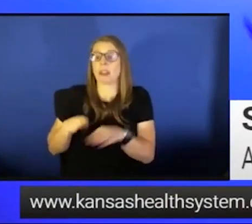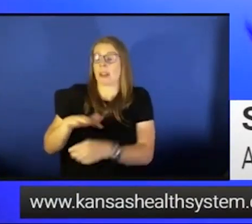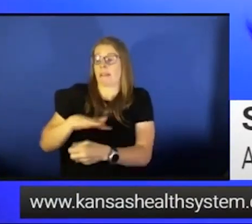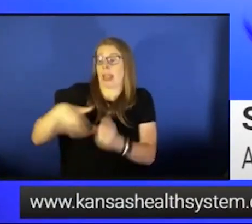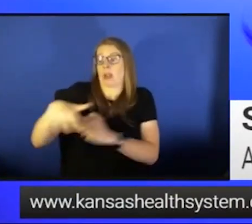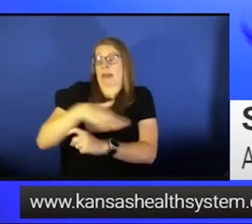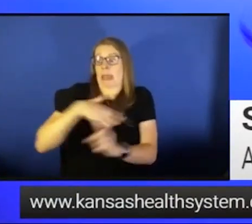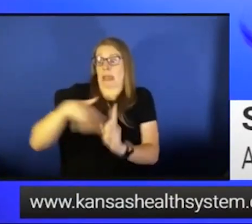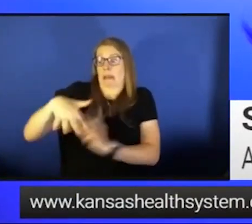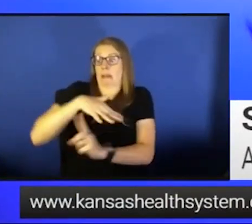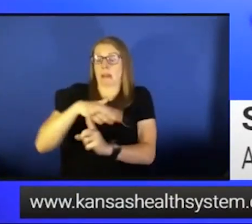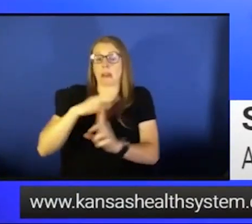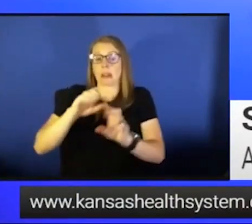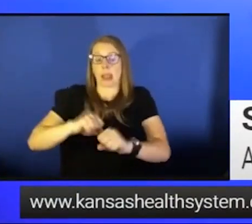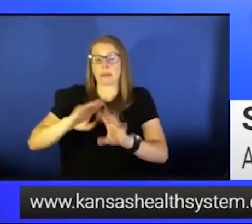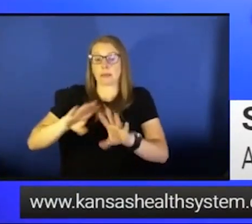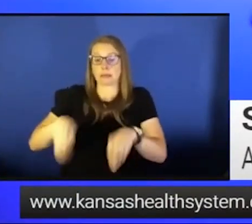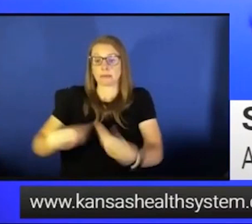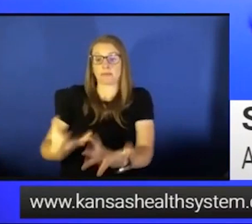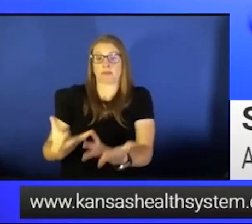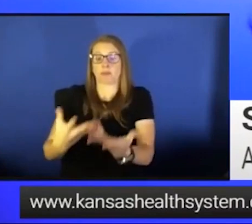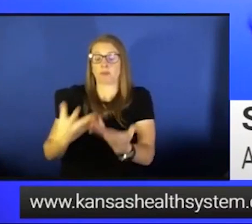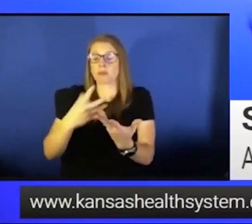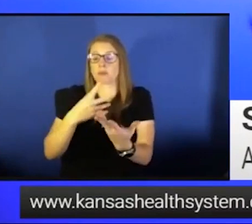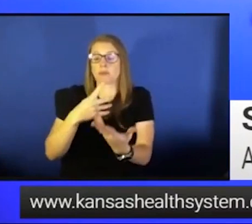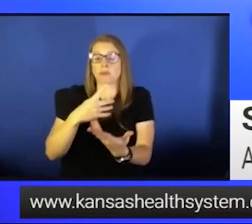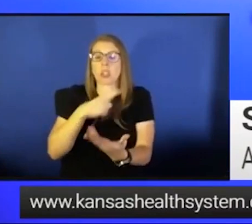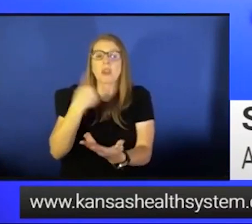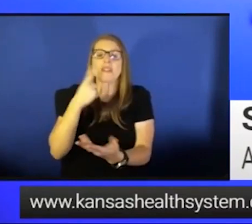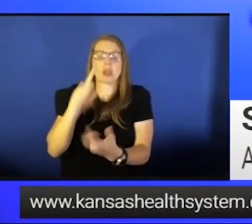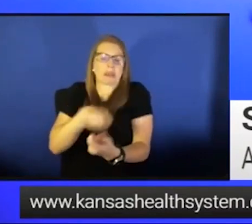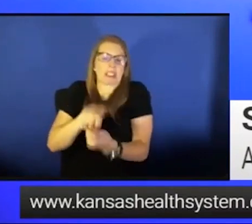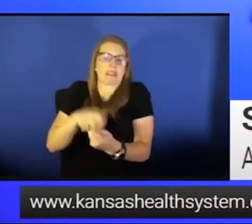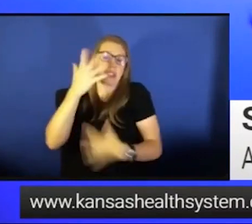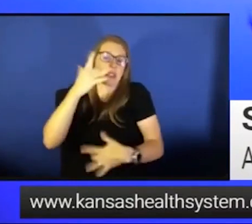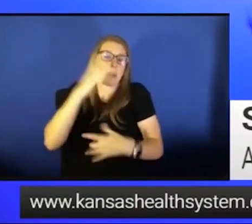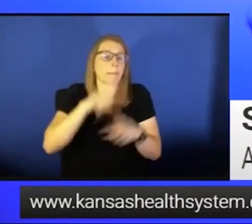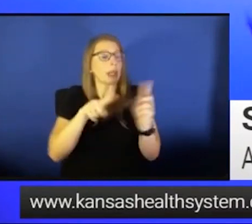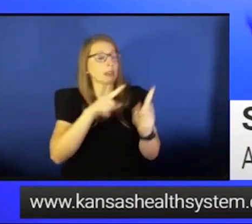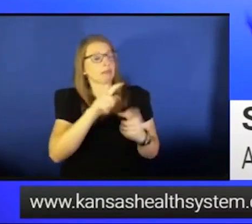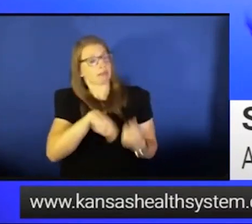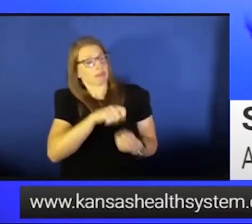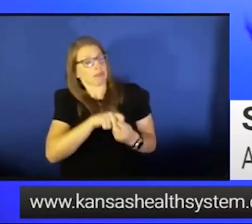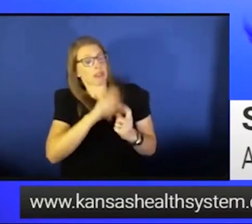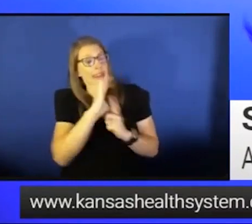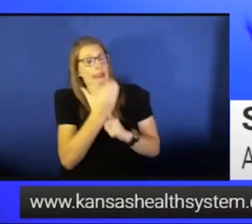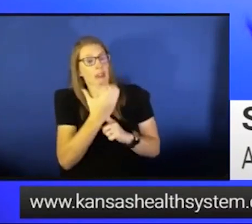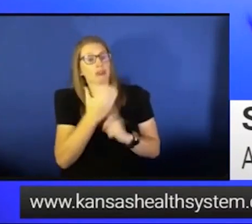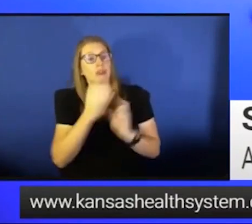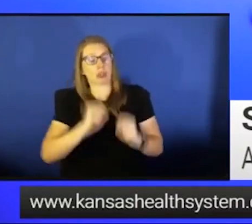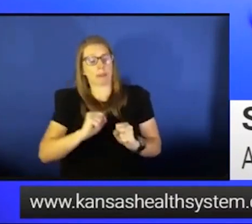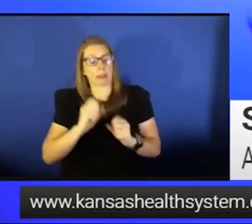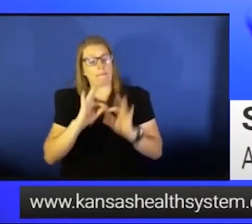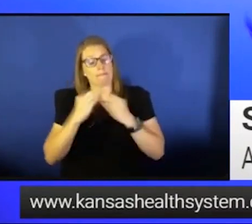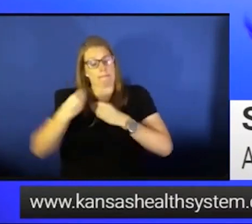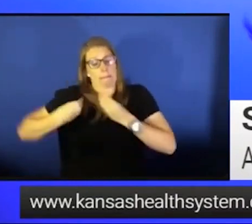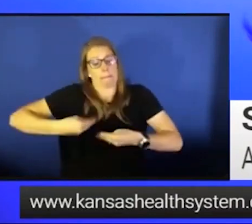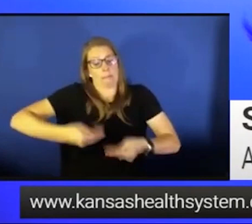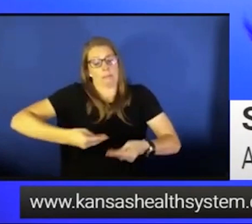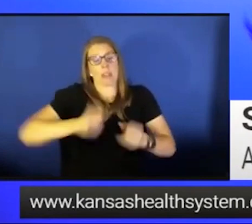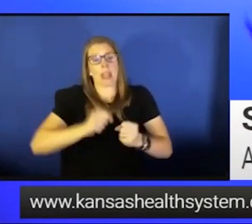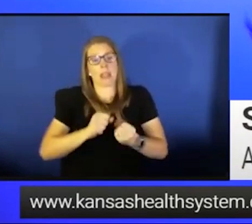That can contribute certainly to risk of certain diseases, but there are certain conditions that can be hereditary that can cause a